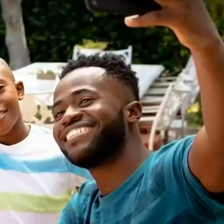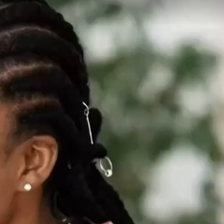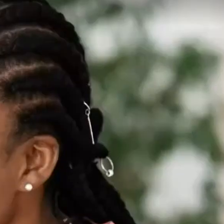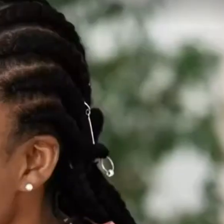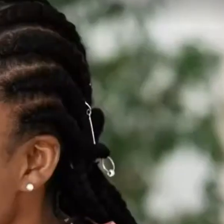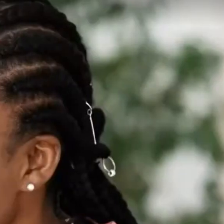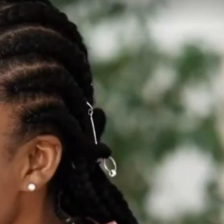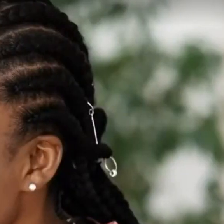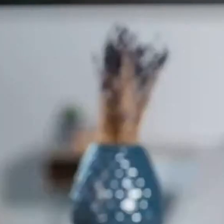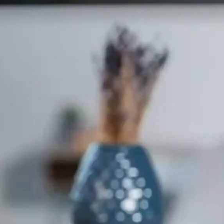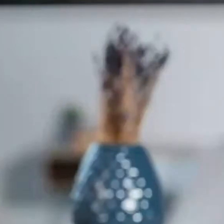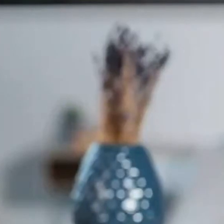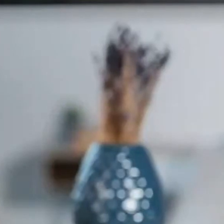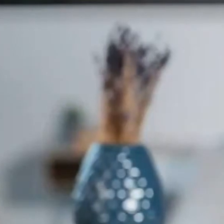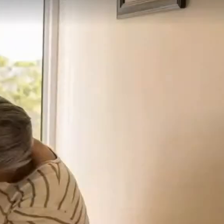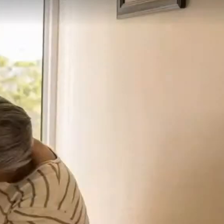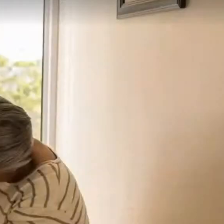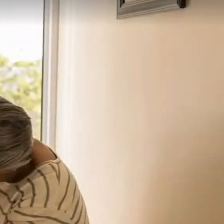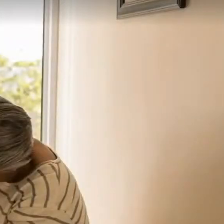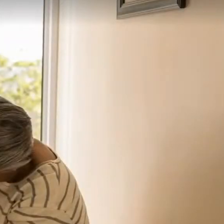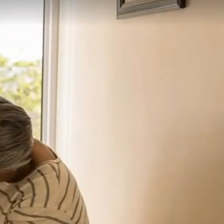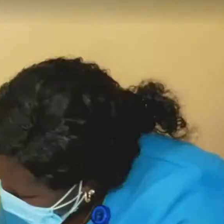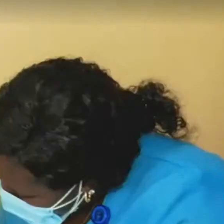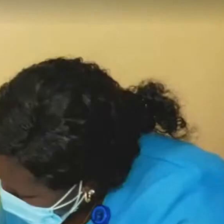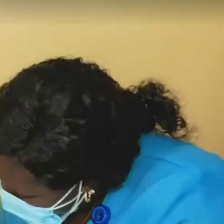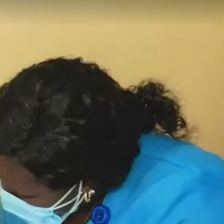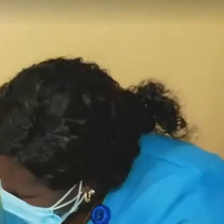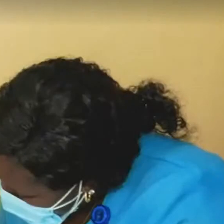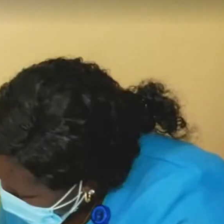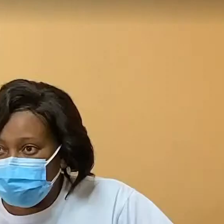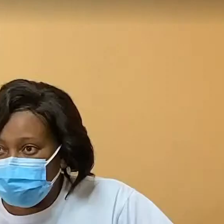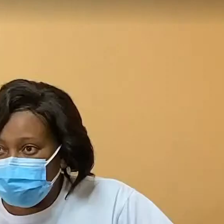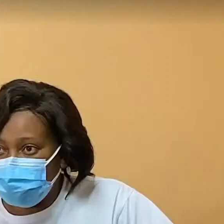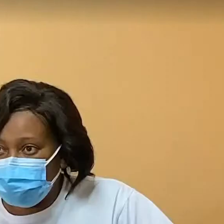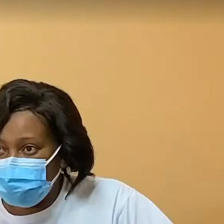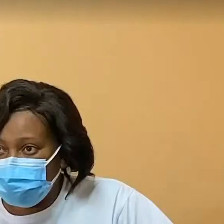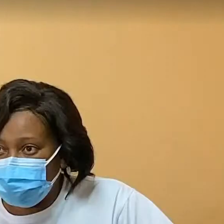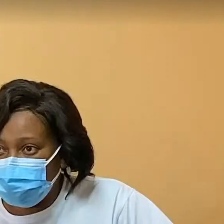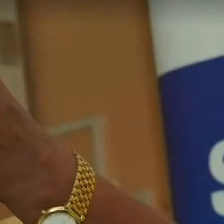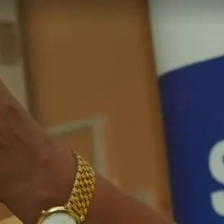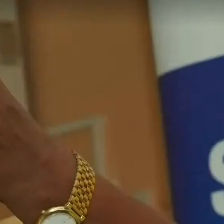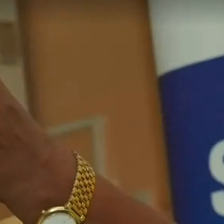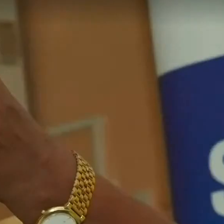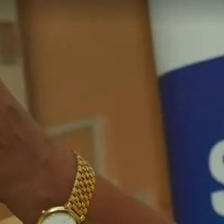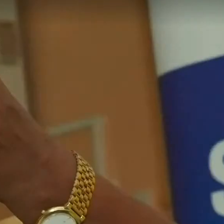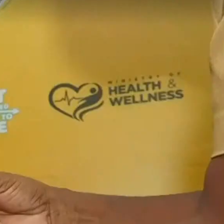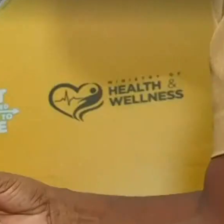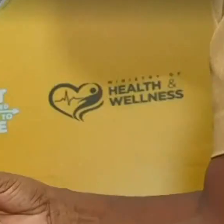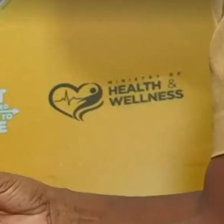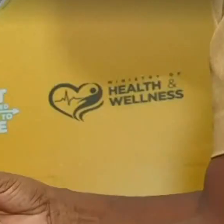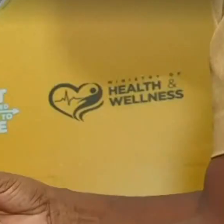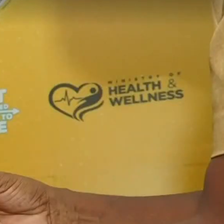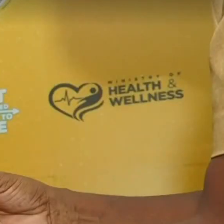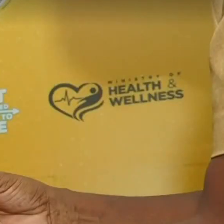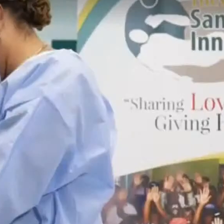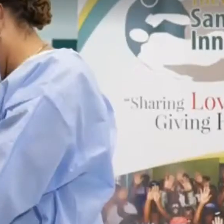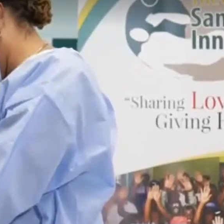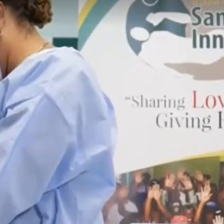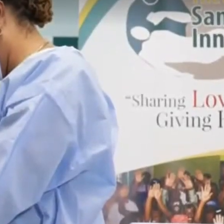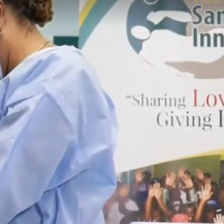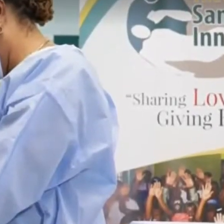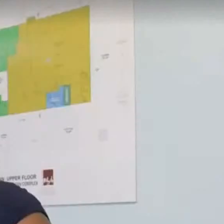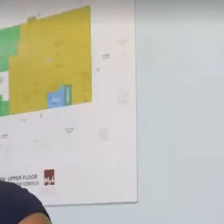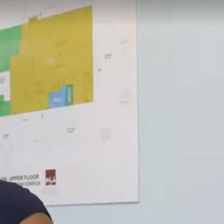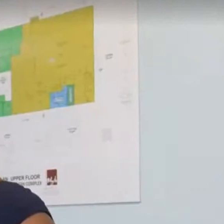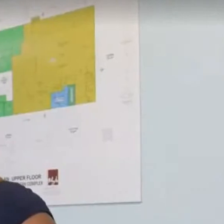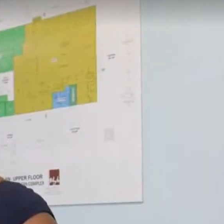like simply giving your mom or dad a hug. I have been vaccinated and I'm encouraging each and every Jamaican to take the vaccine